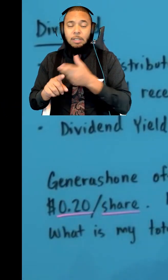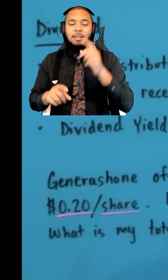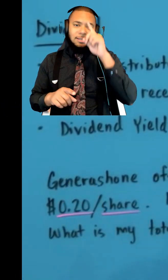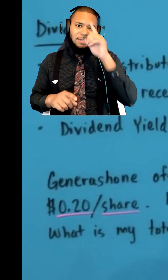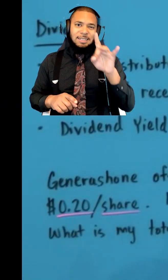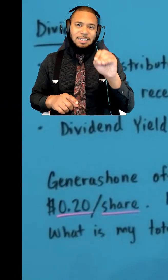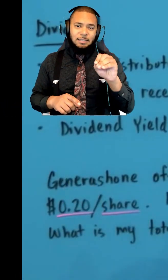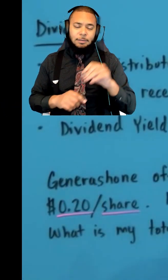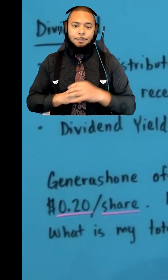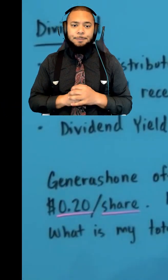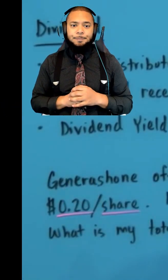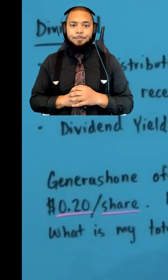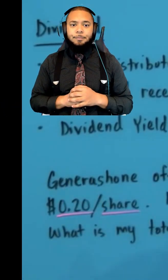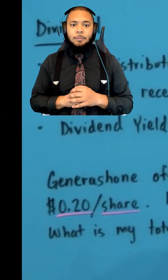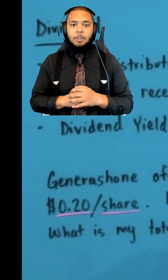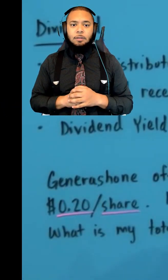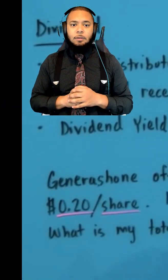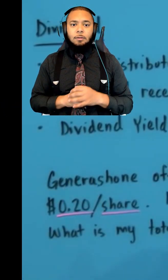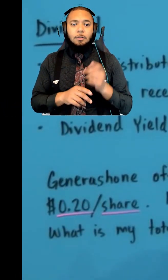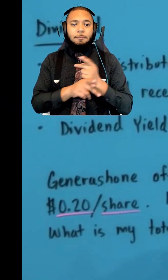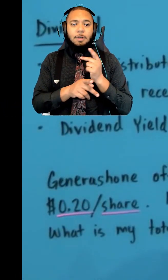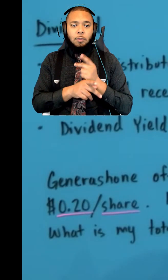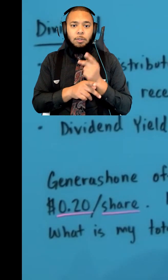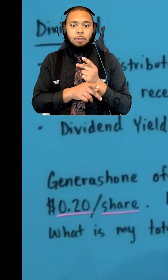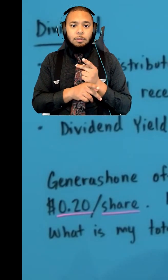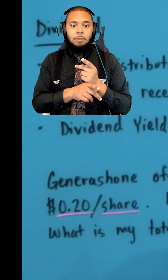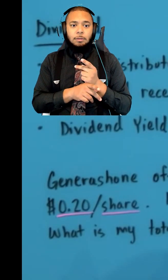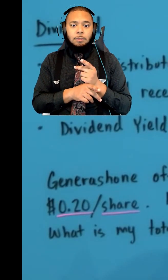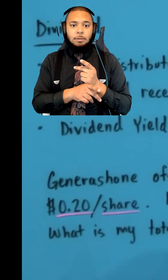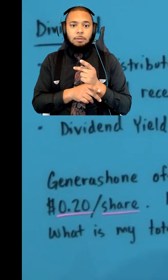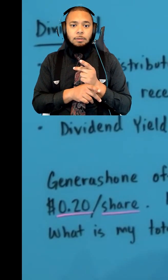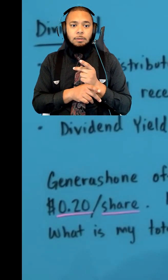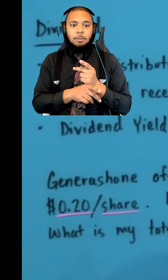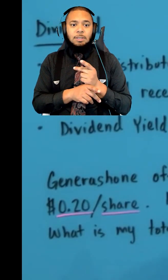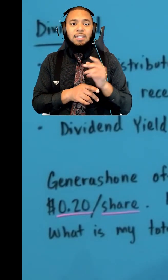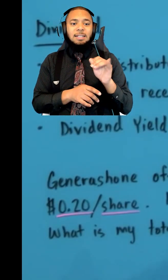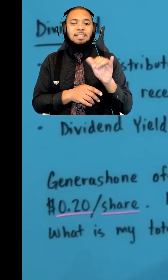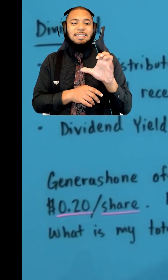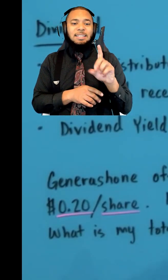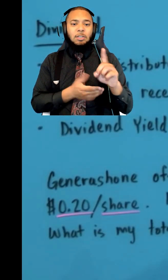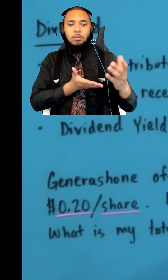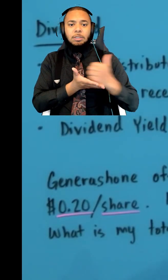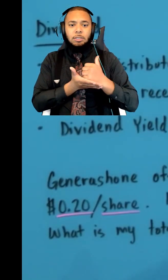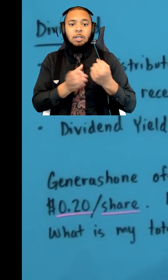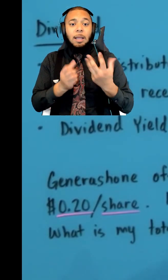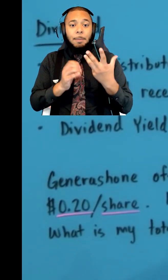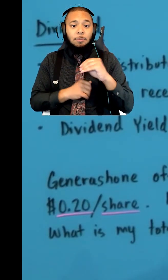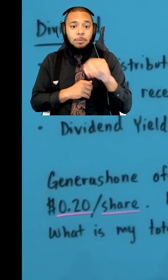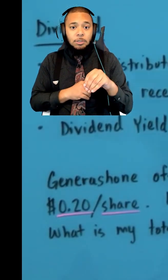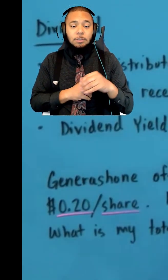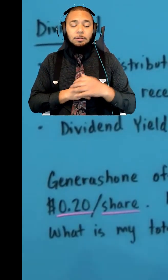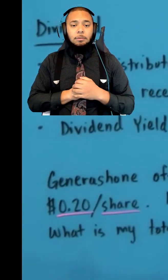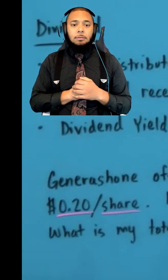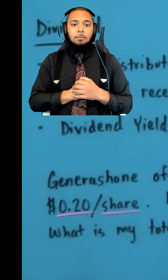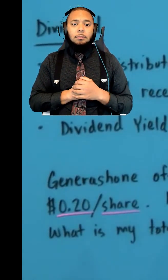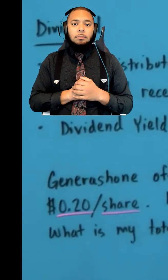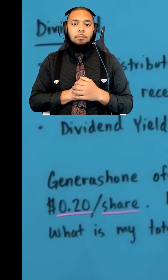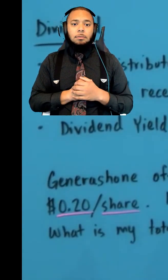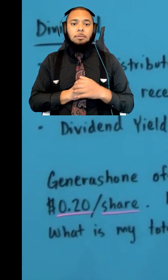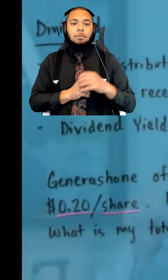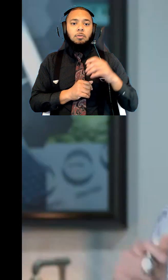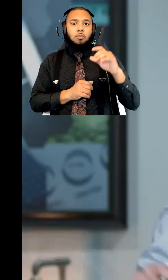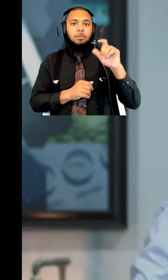yield, we take the 80 cents and we divide that by the share price, which is 16.